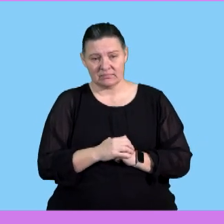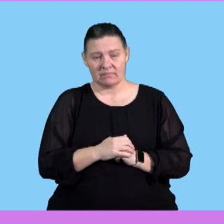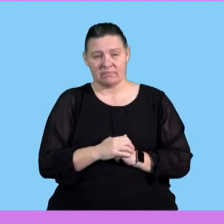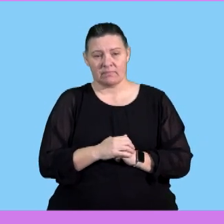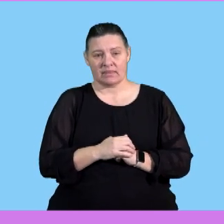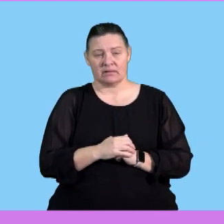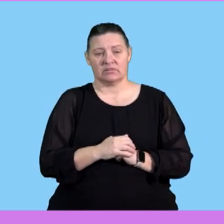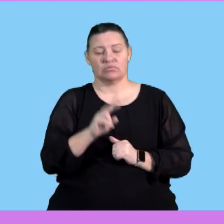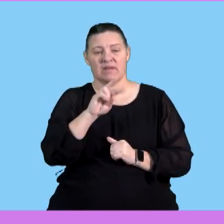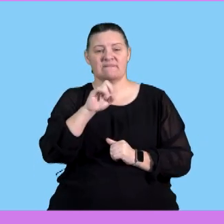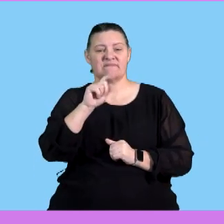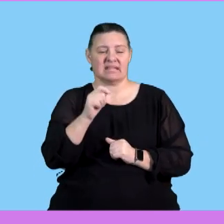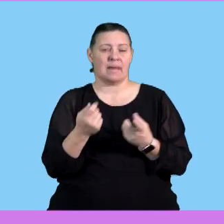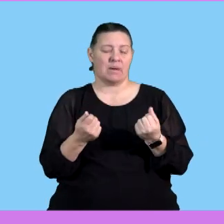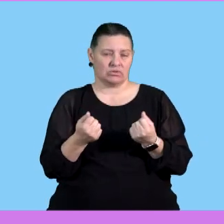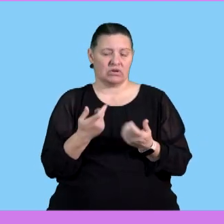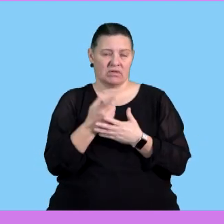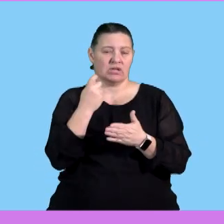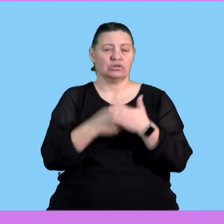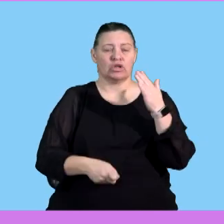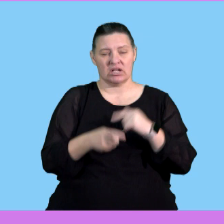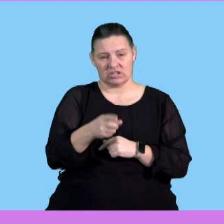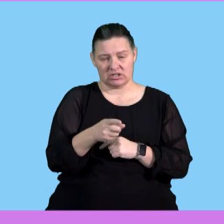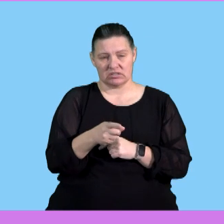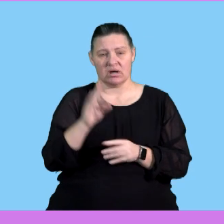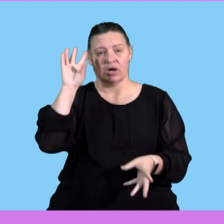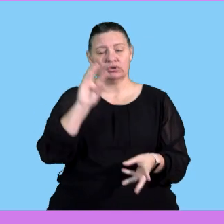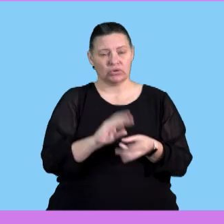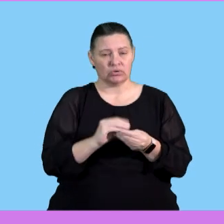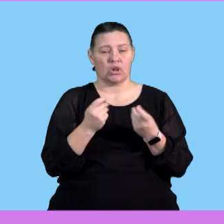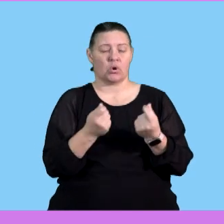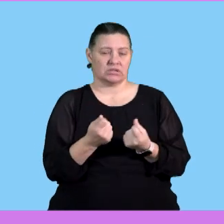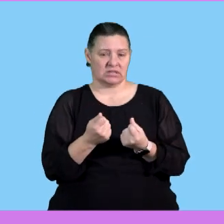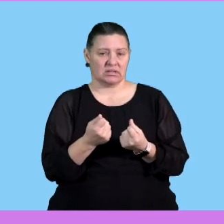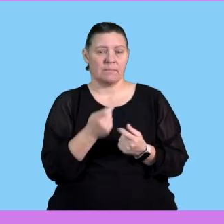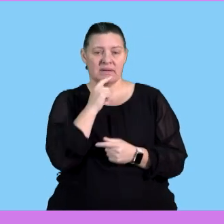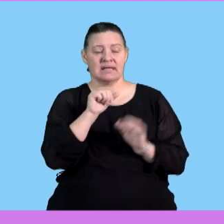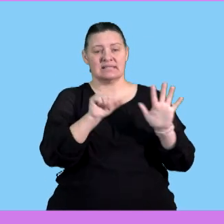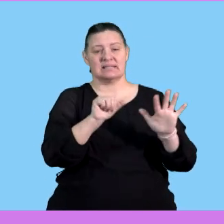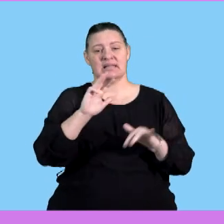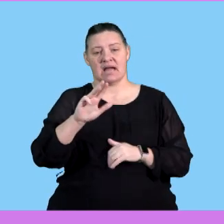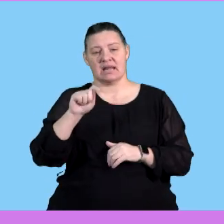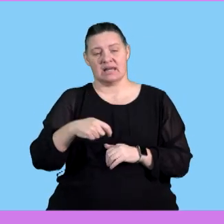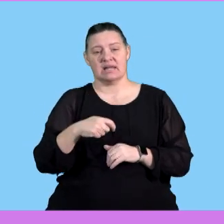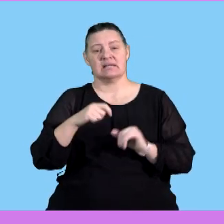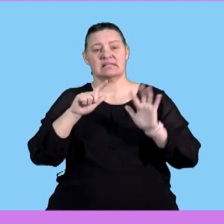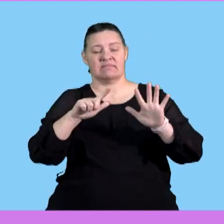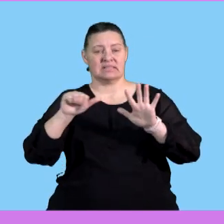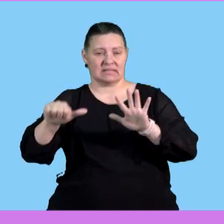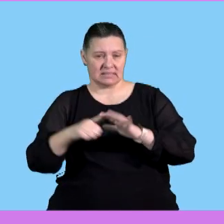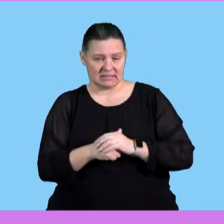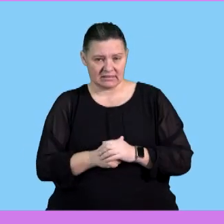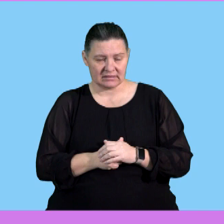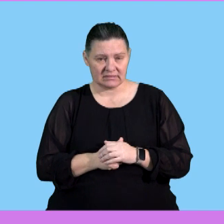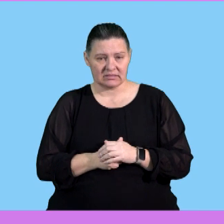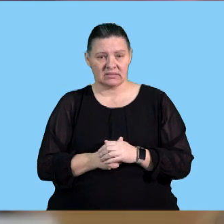R10.46. So this is the VAT amount that will be charged on this total cost, of which is